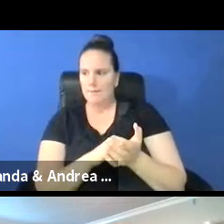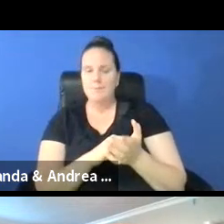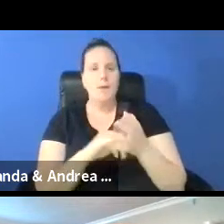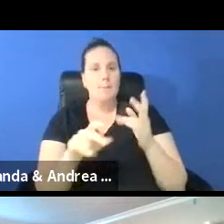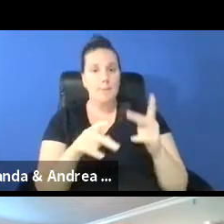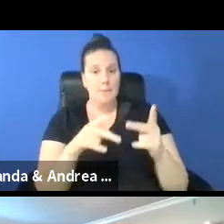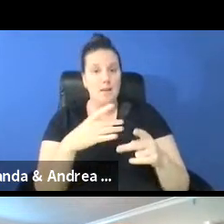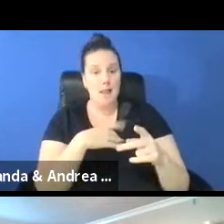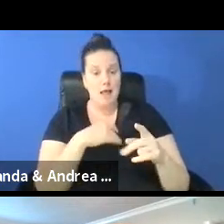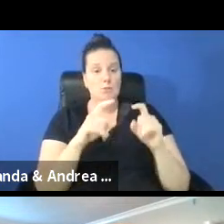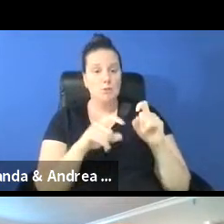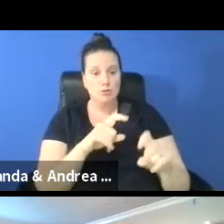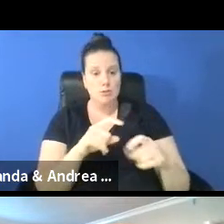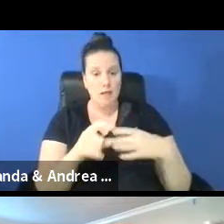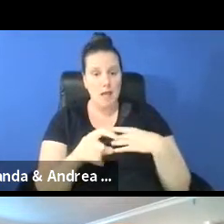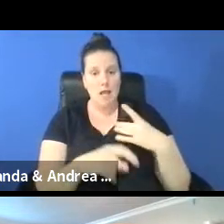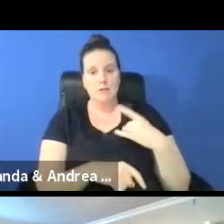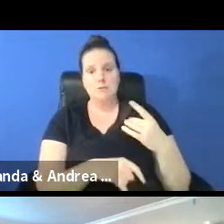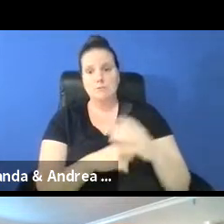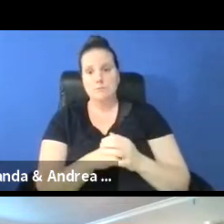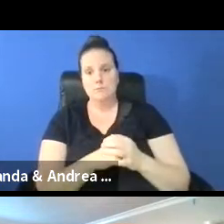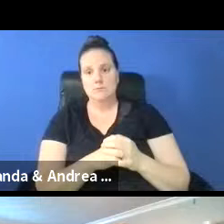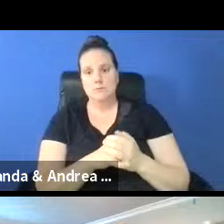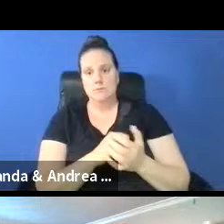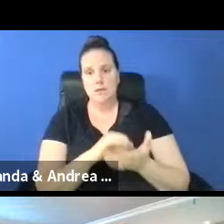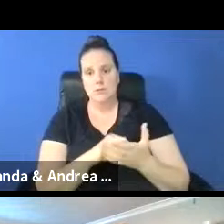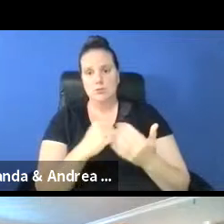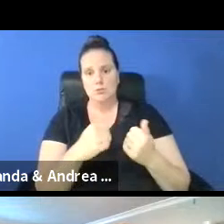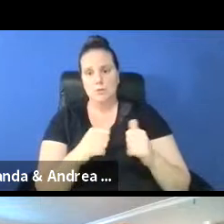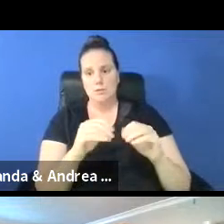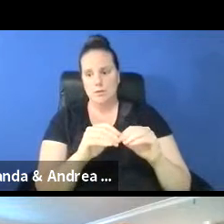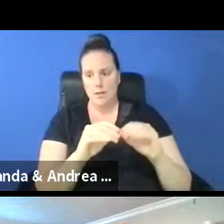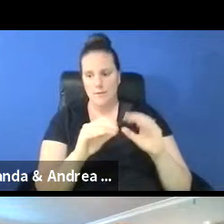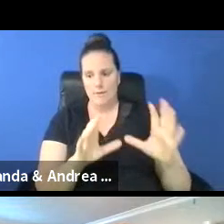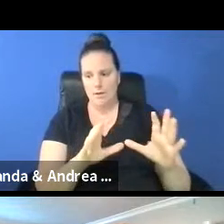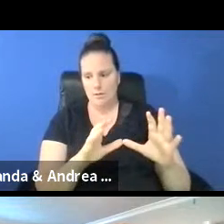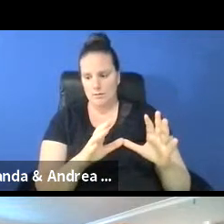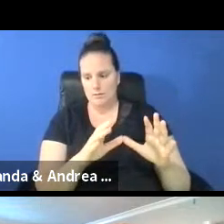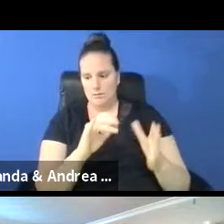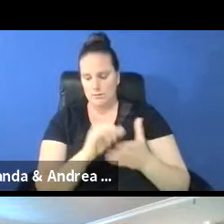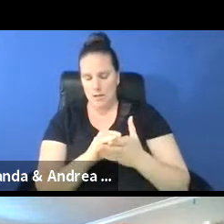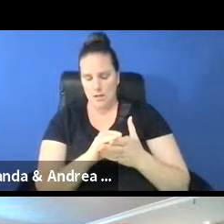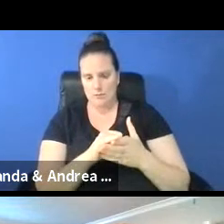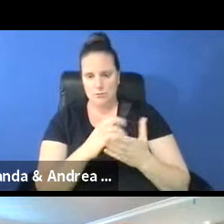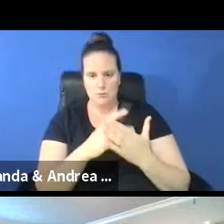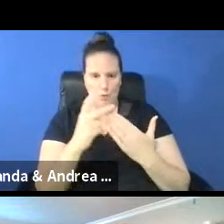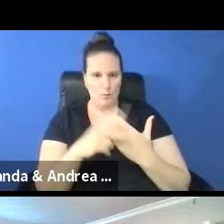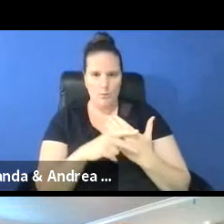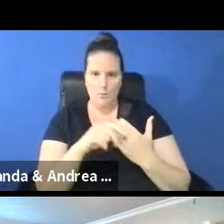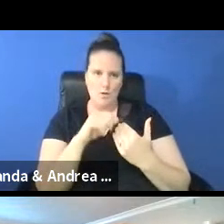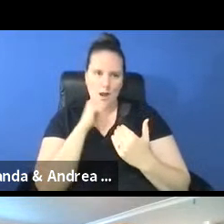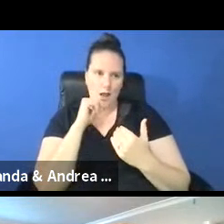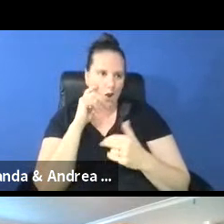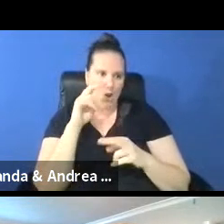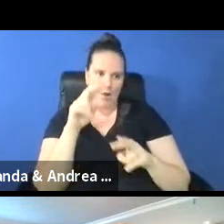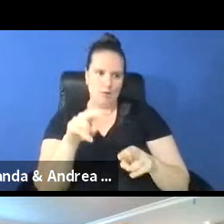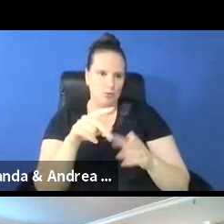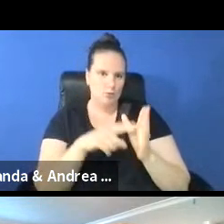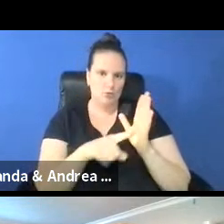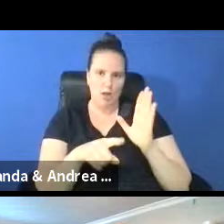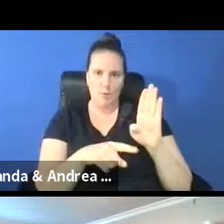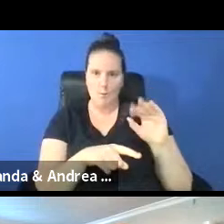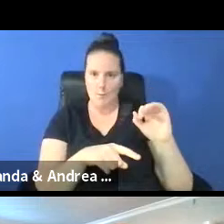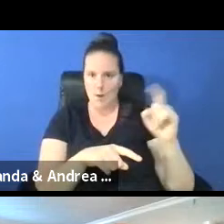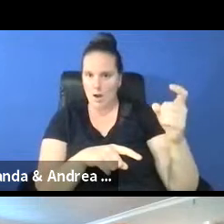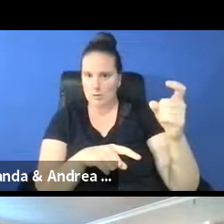like the questions and that they attempt to clarify that as a program, we're not just looking to check the